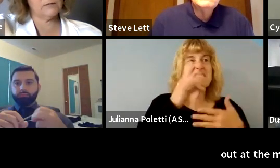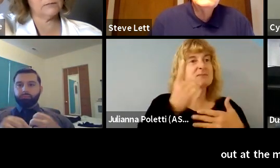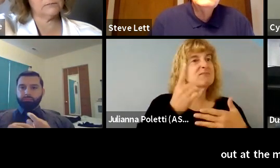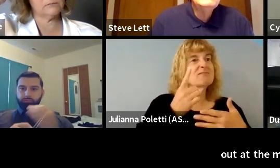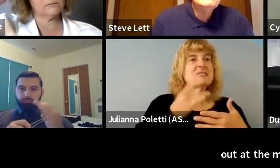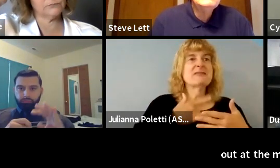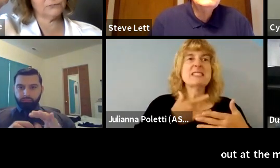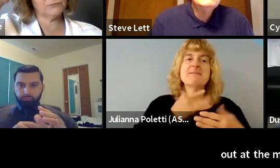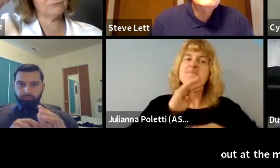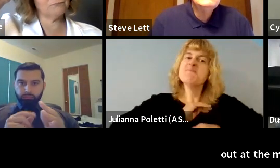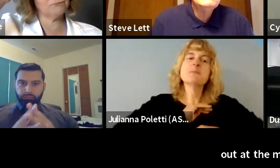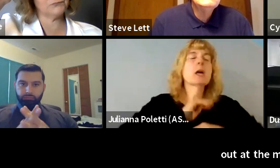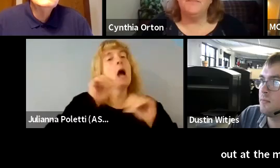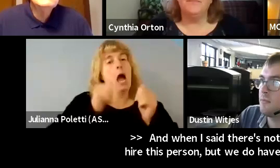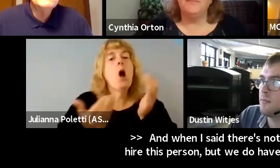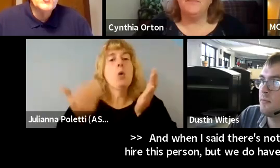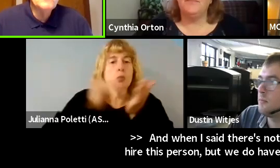hand up.